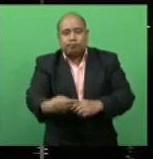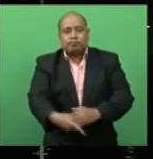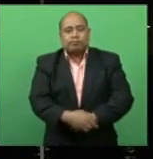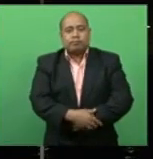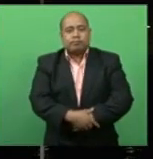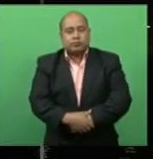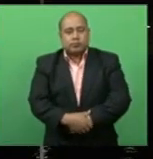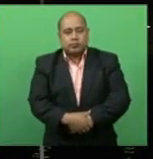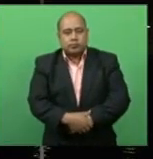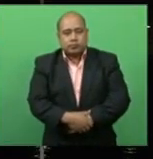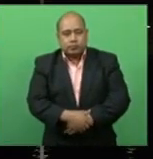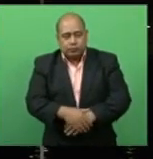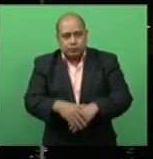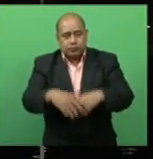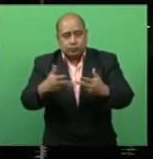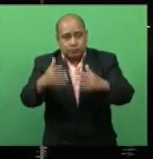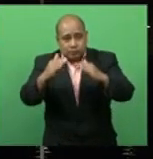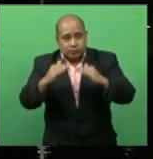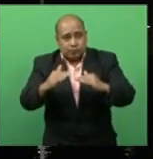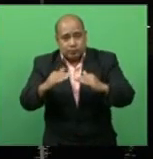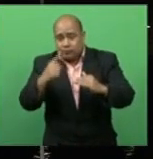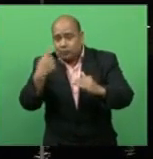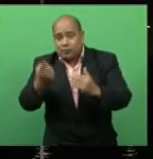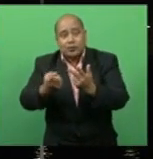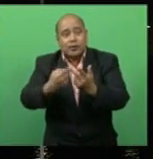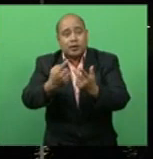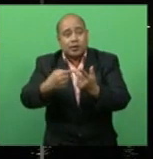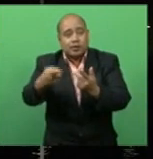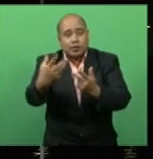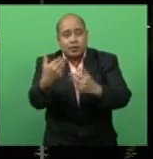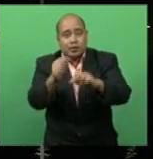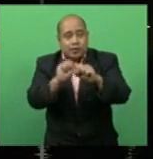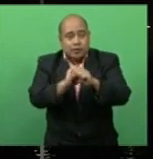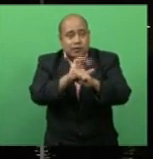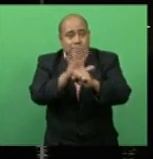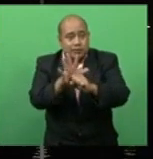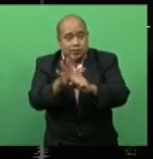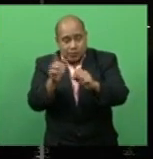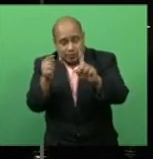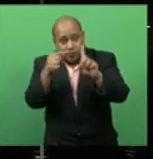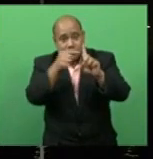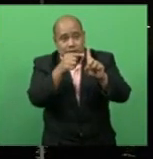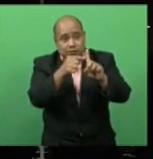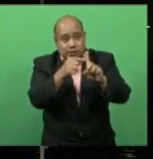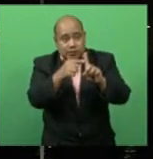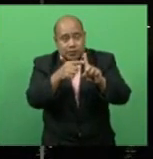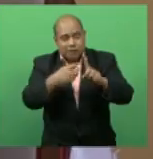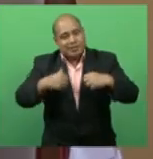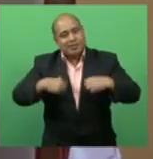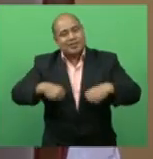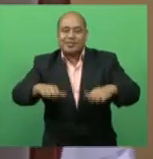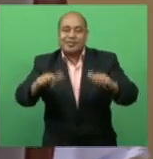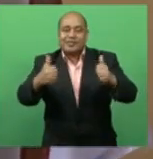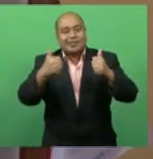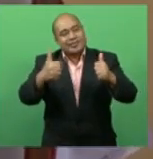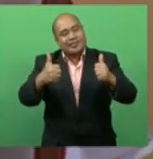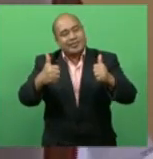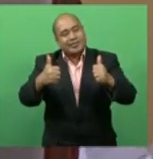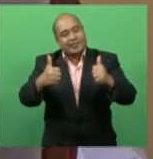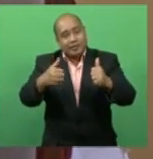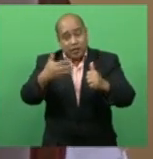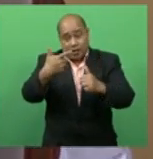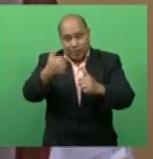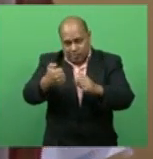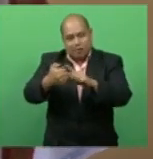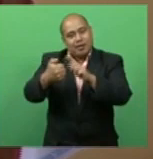Another COVID-19 patient has recovered, meaning there are now only 6 active cases in Fiji. Prime Minister Vorengen